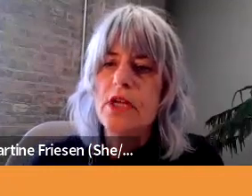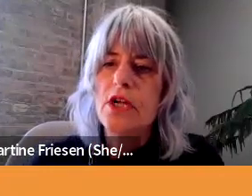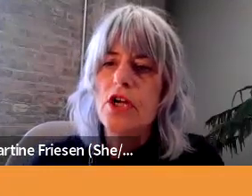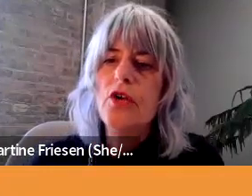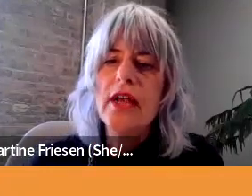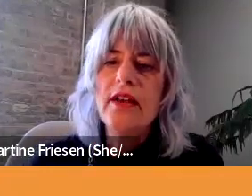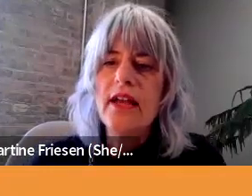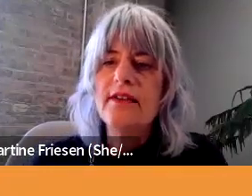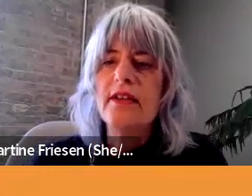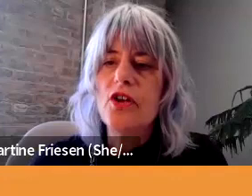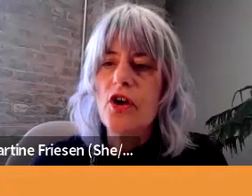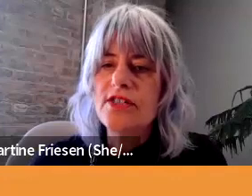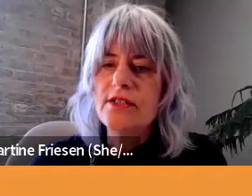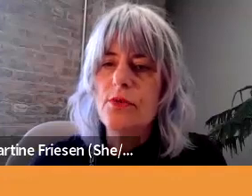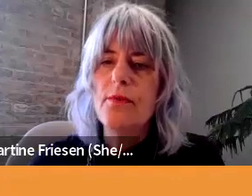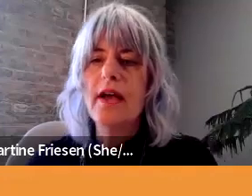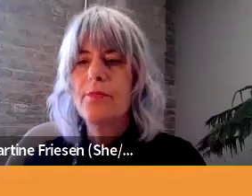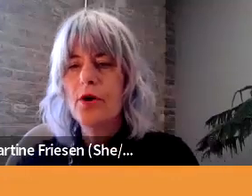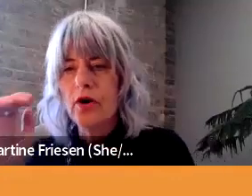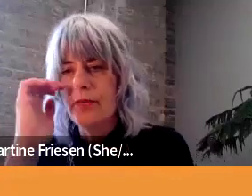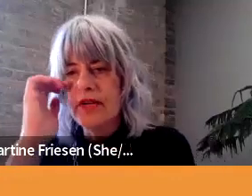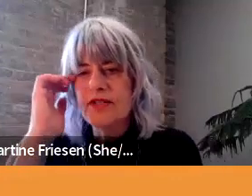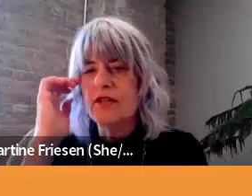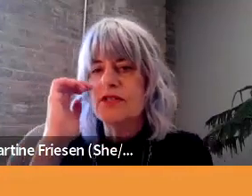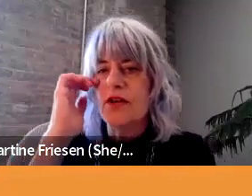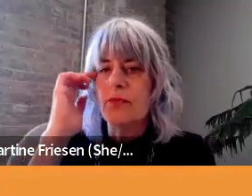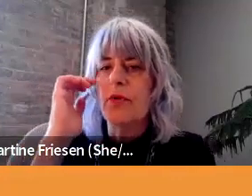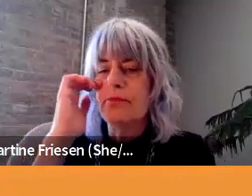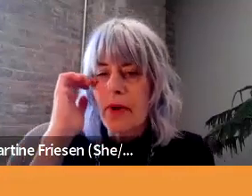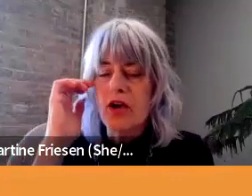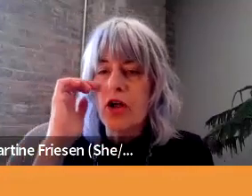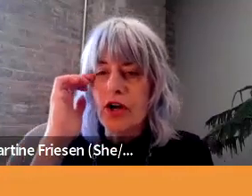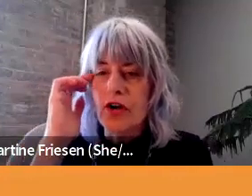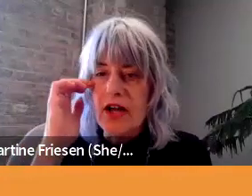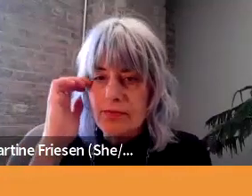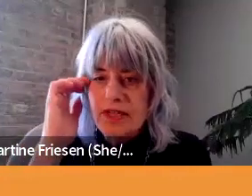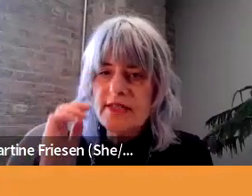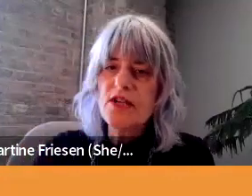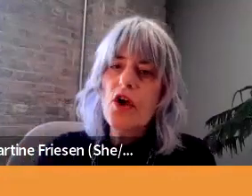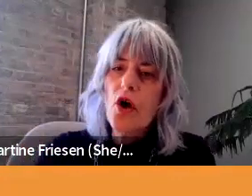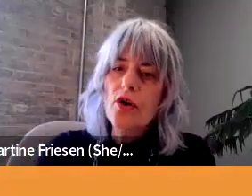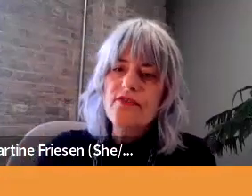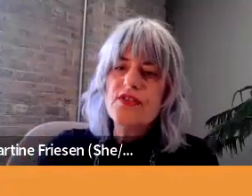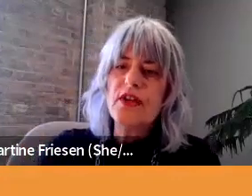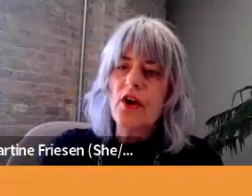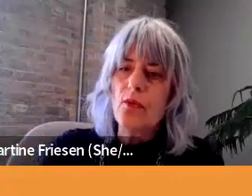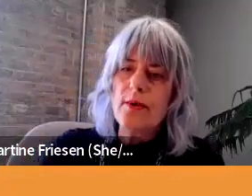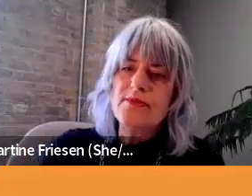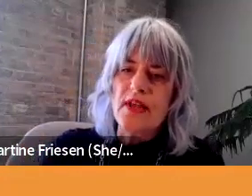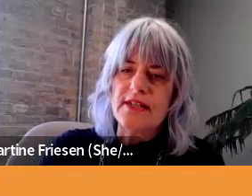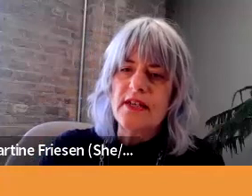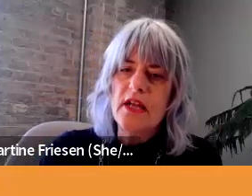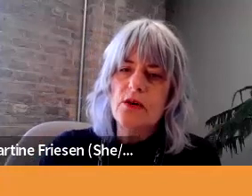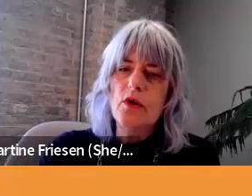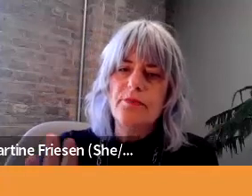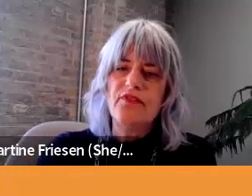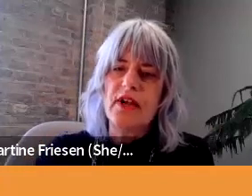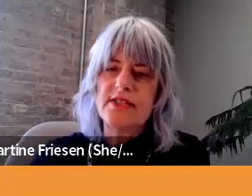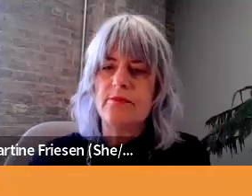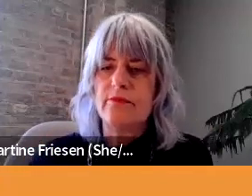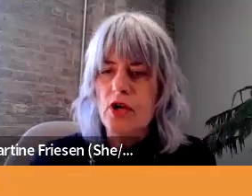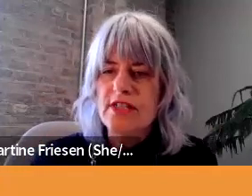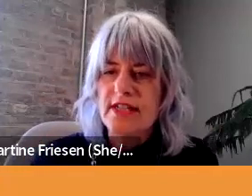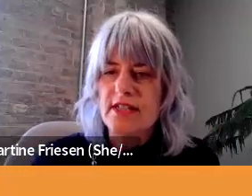it. You can get in contact with a MAC program consultant either by calling our help desk or visiting our website.